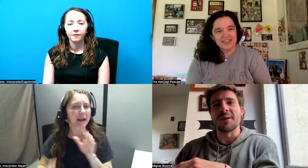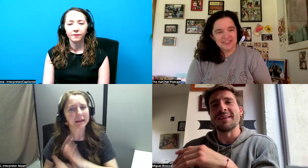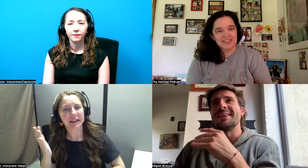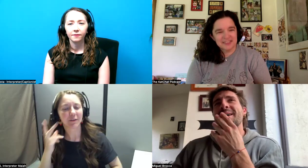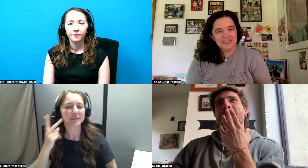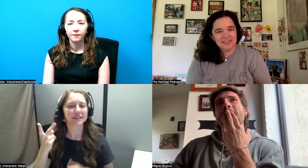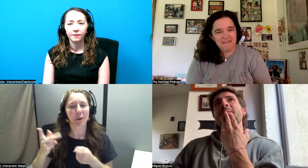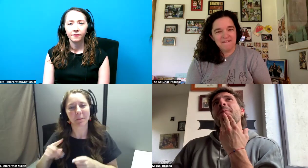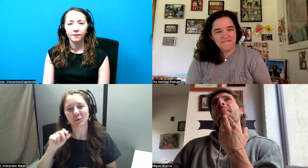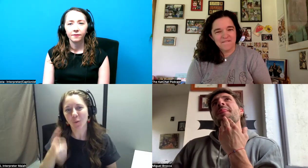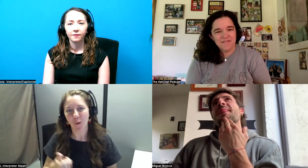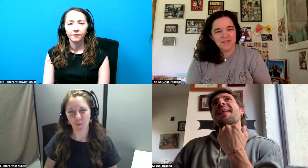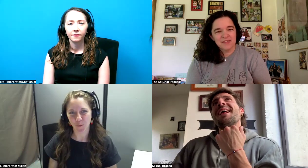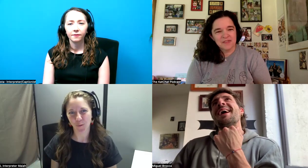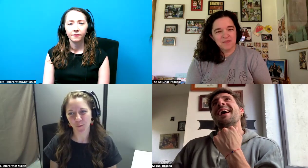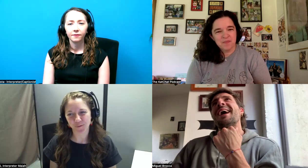tomorrow. You know, and